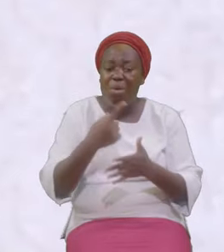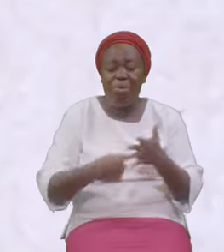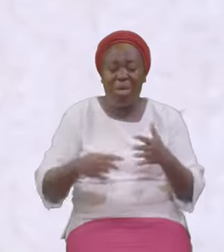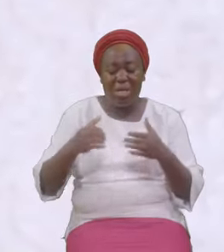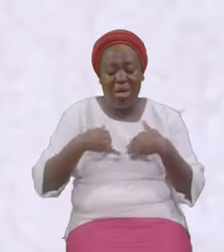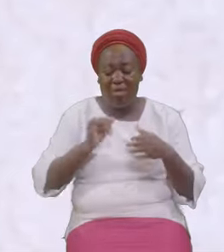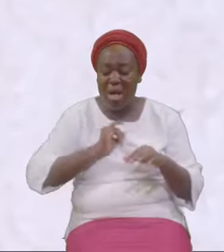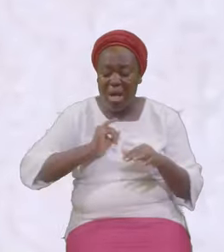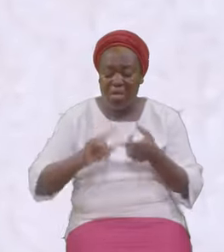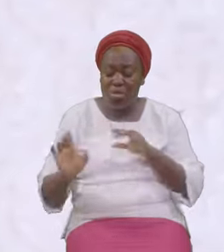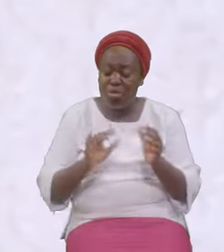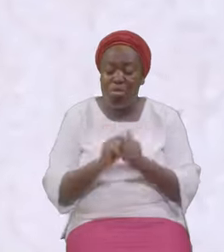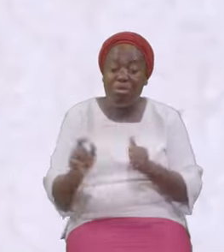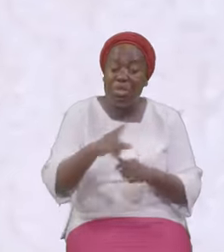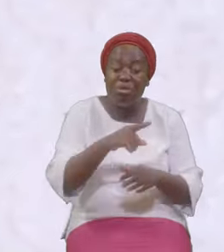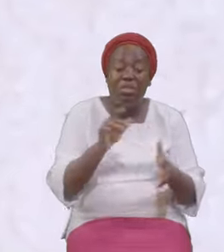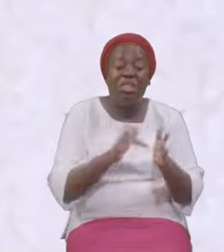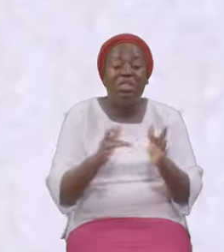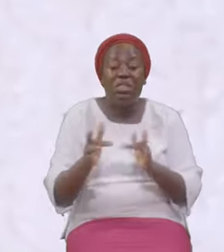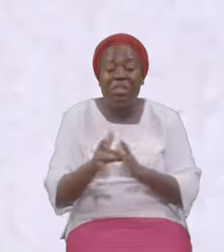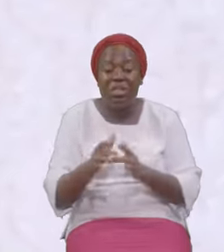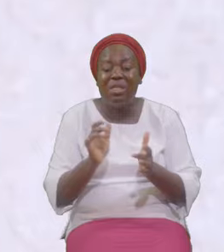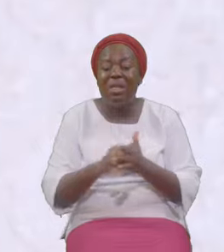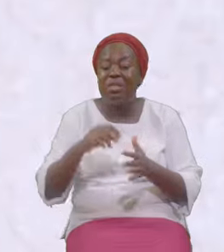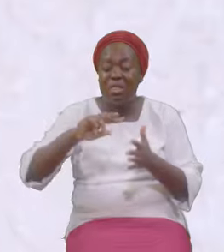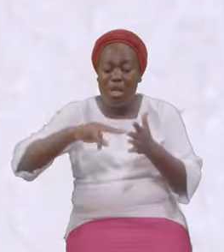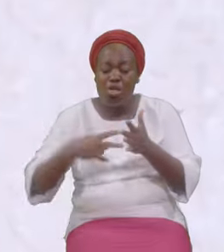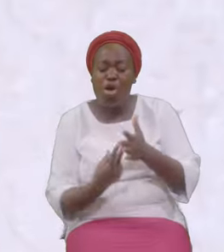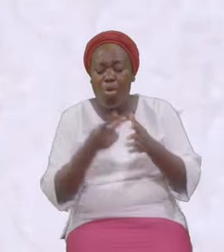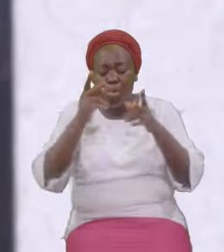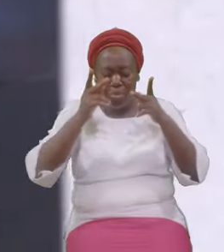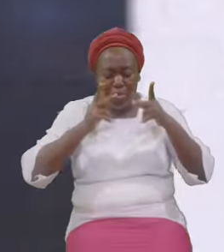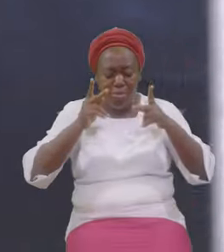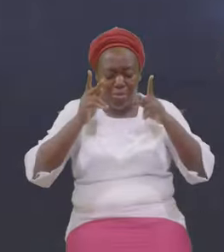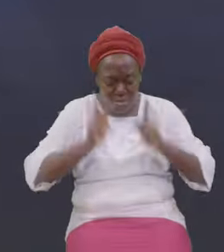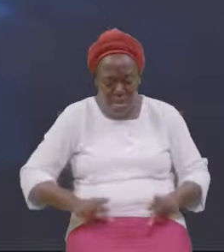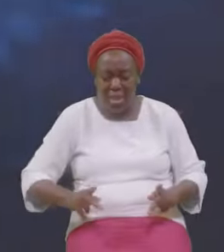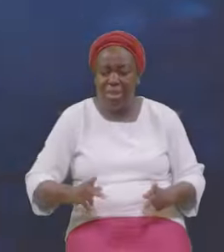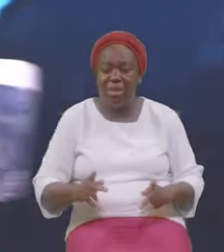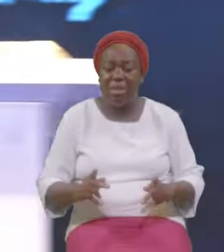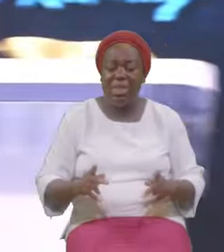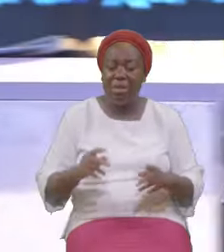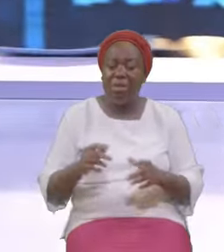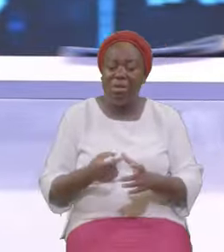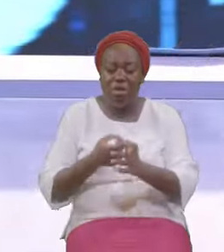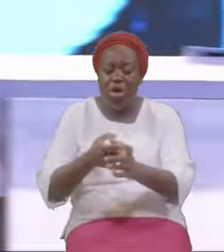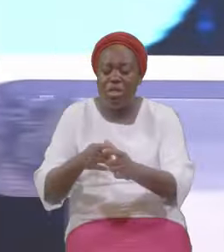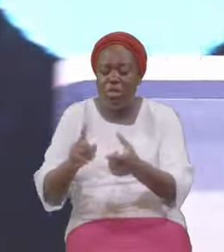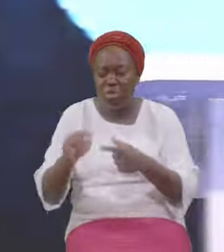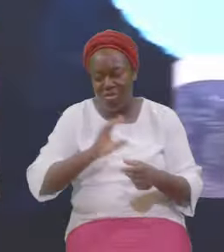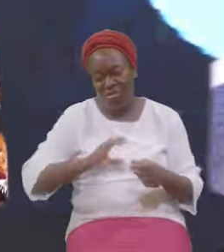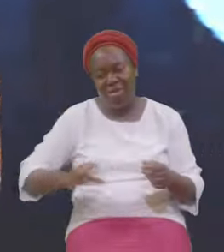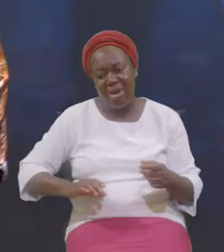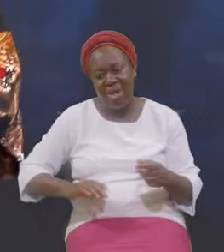a double personality. Double personality. Running to Christ. I love Christ.